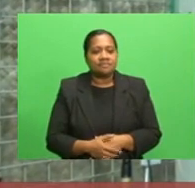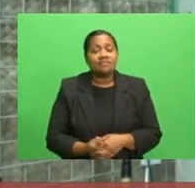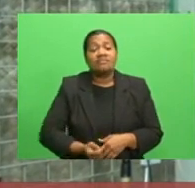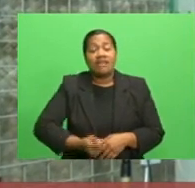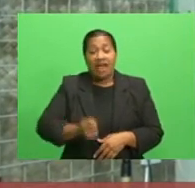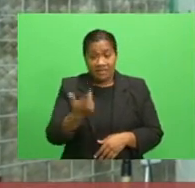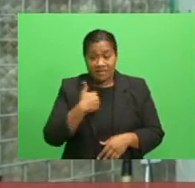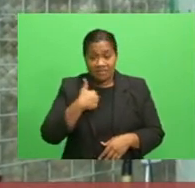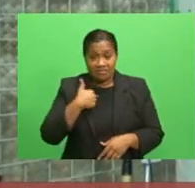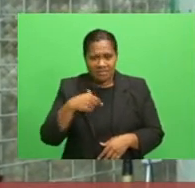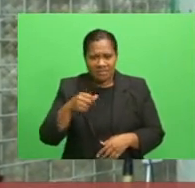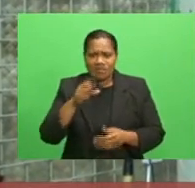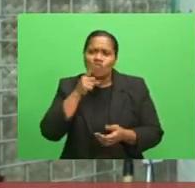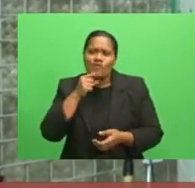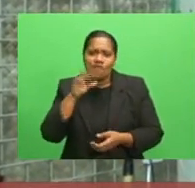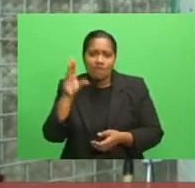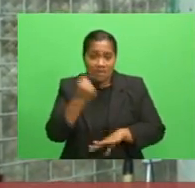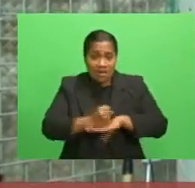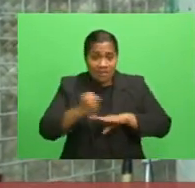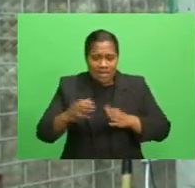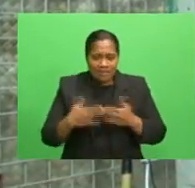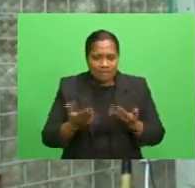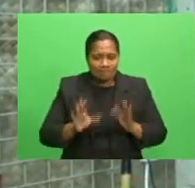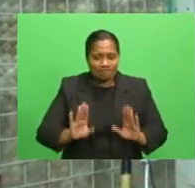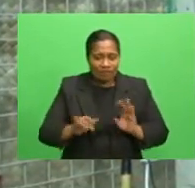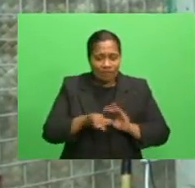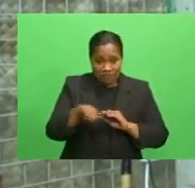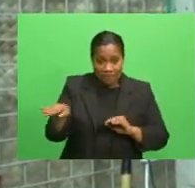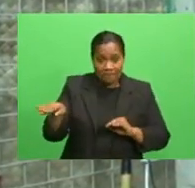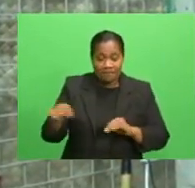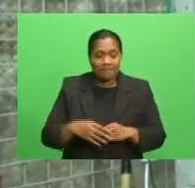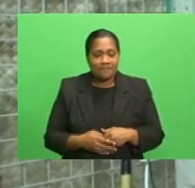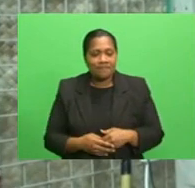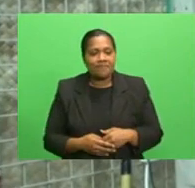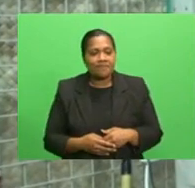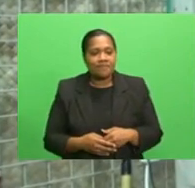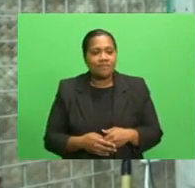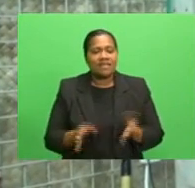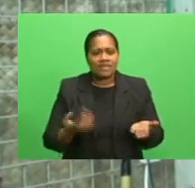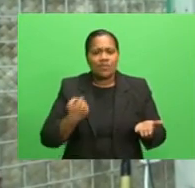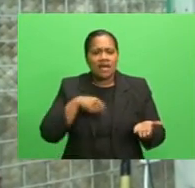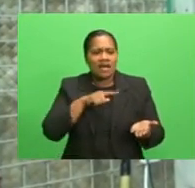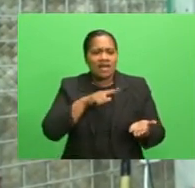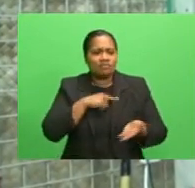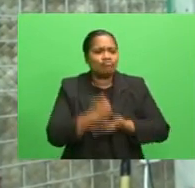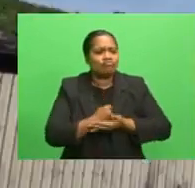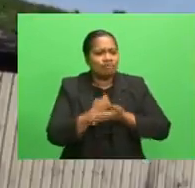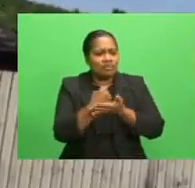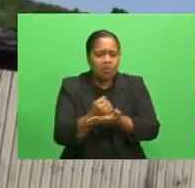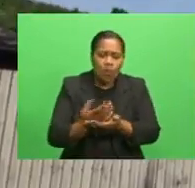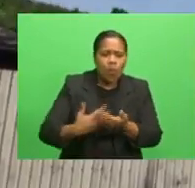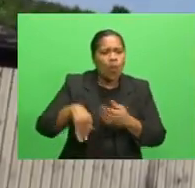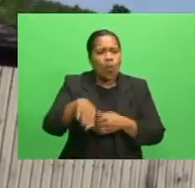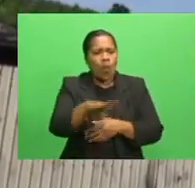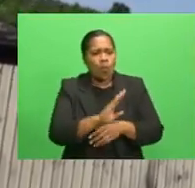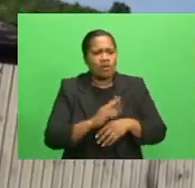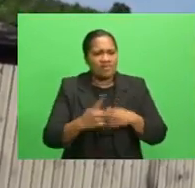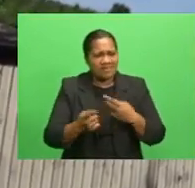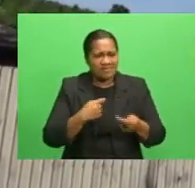government. We're waiting for them that if they assist us. Assist all of free market, the one